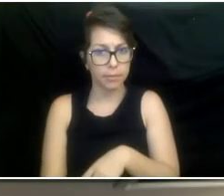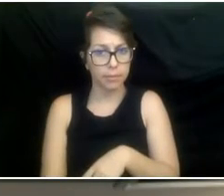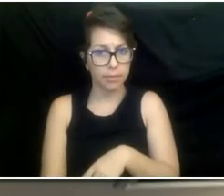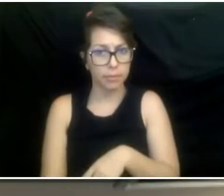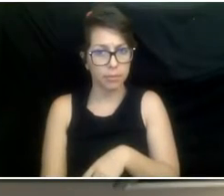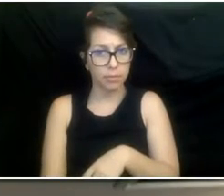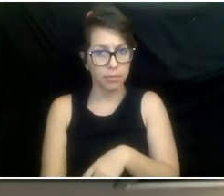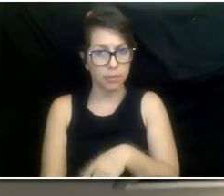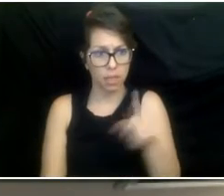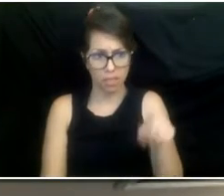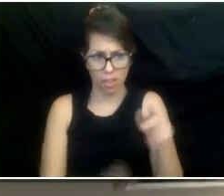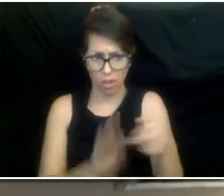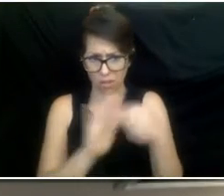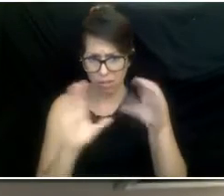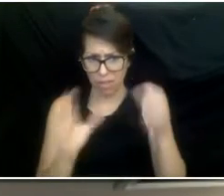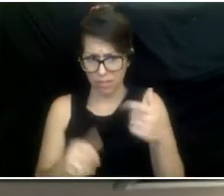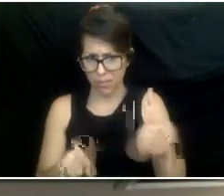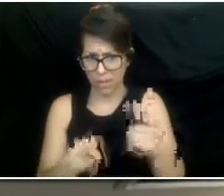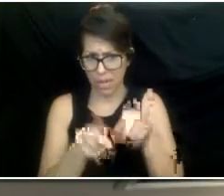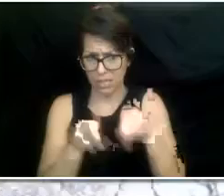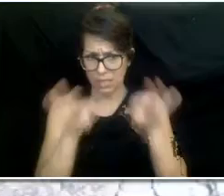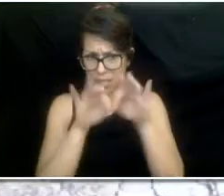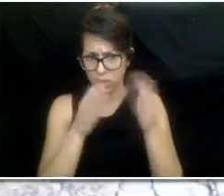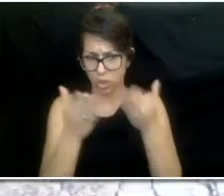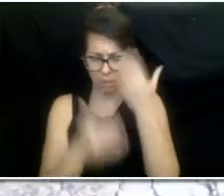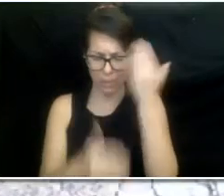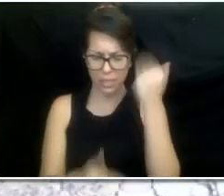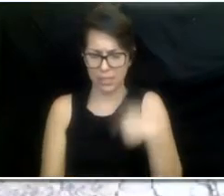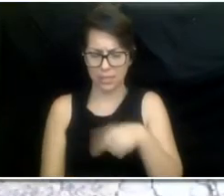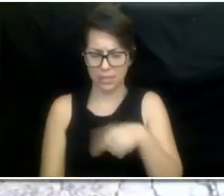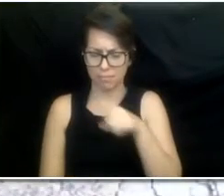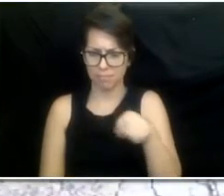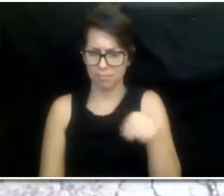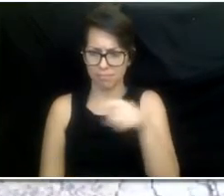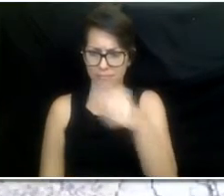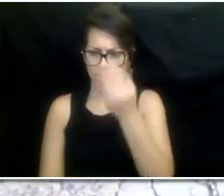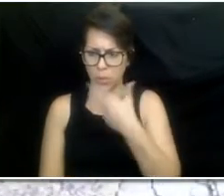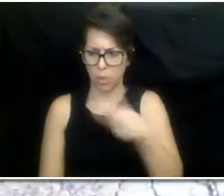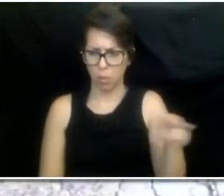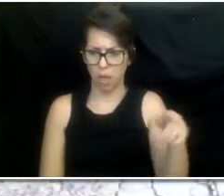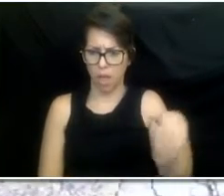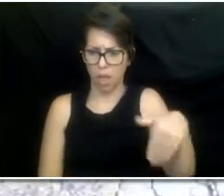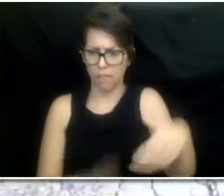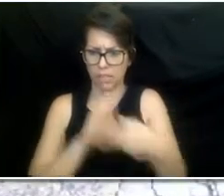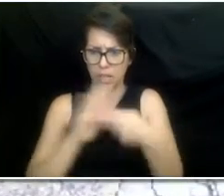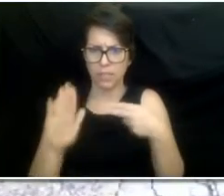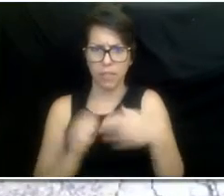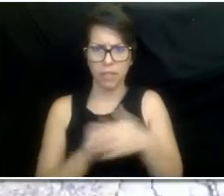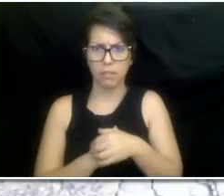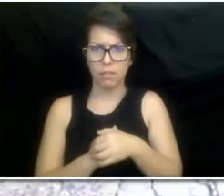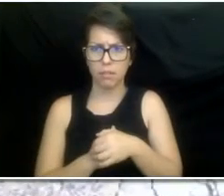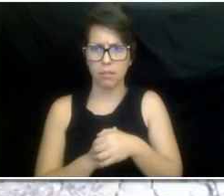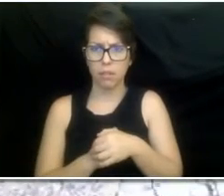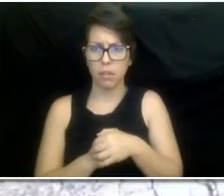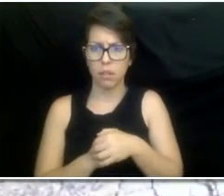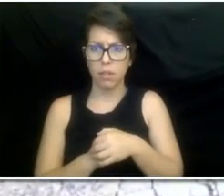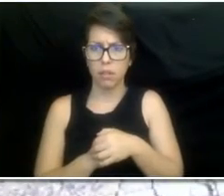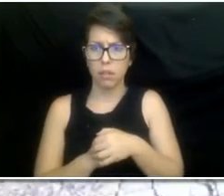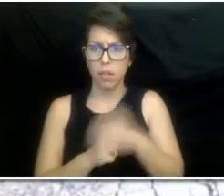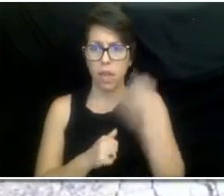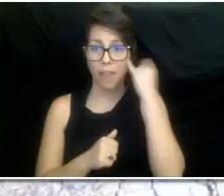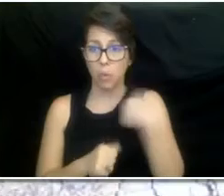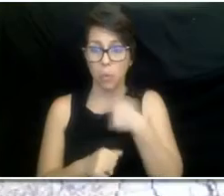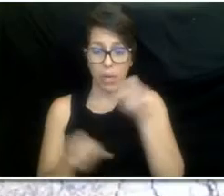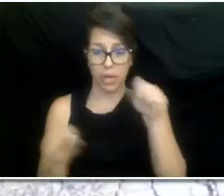concerns um we are we're constantly looking at that and we are really assessing um